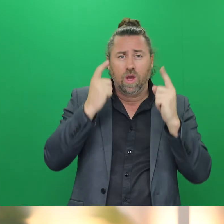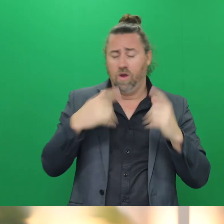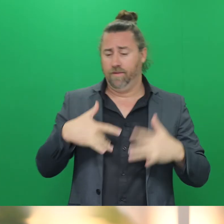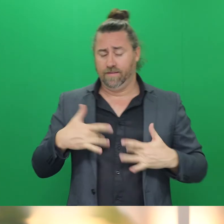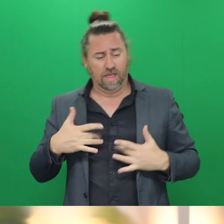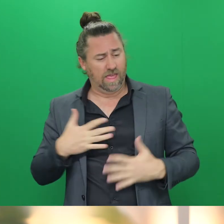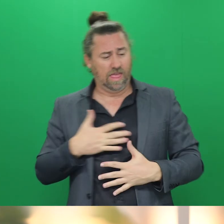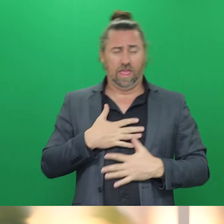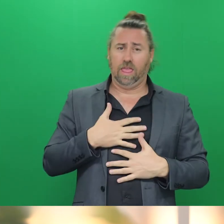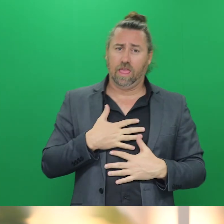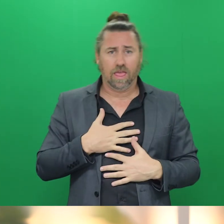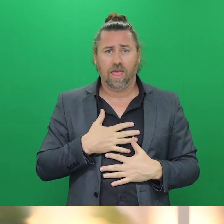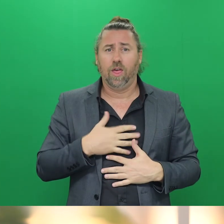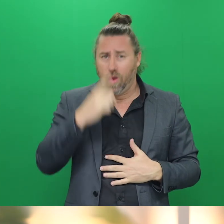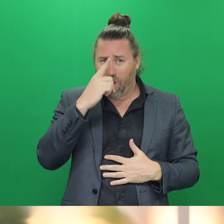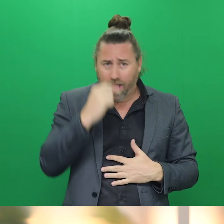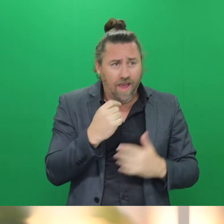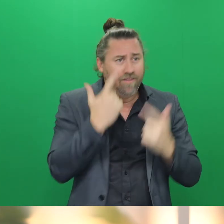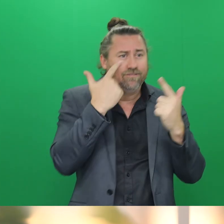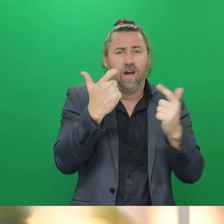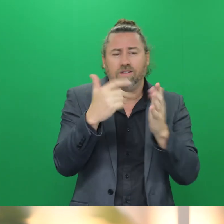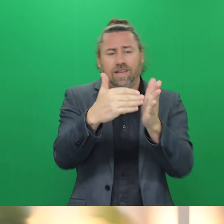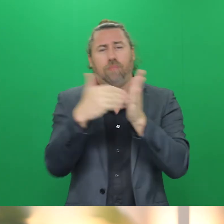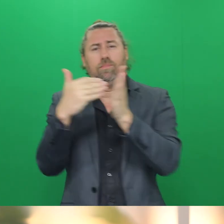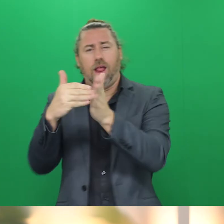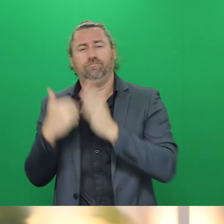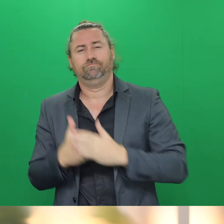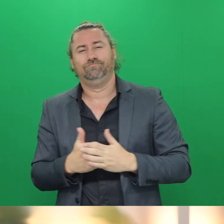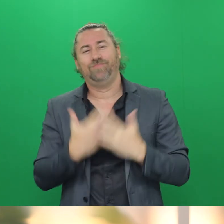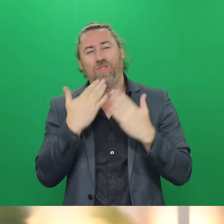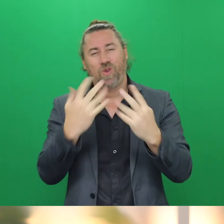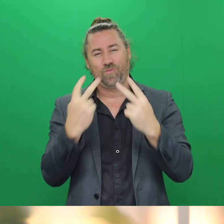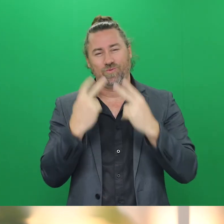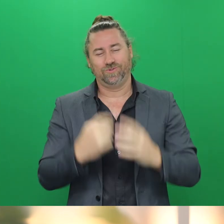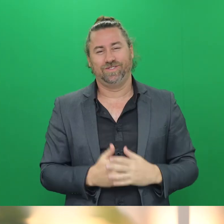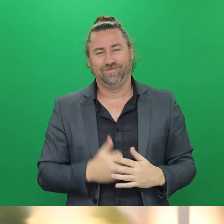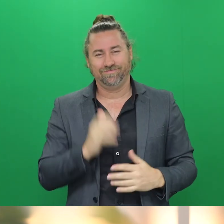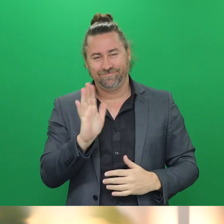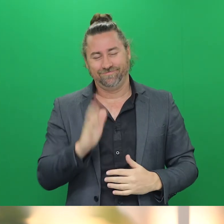experiences that the findings of this study raise. Thank you very much for watching today. Thank you.